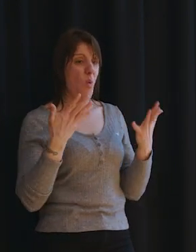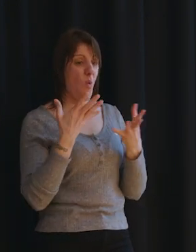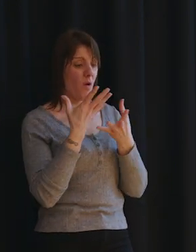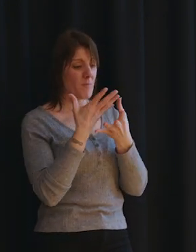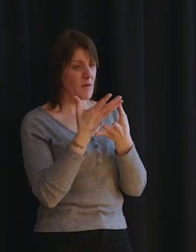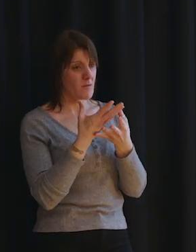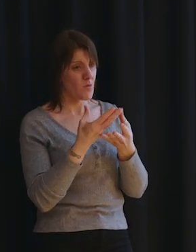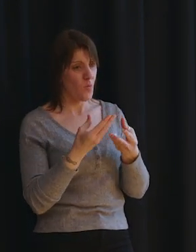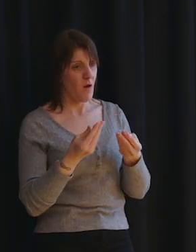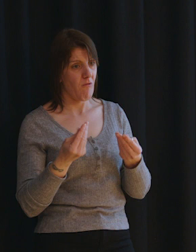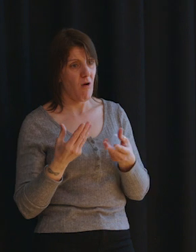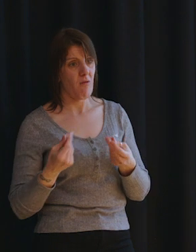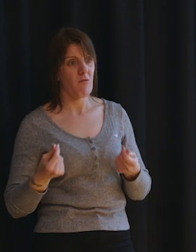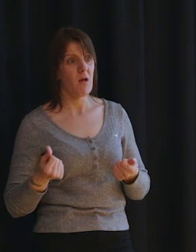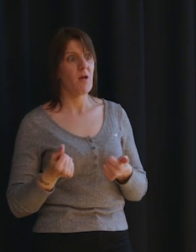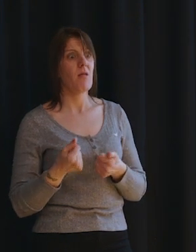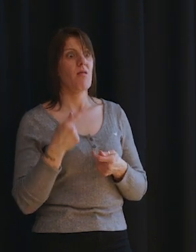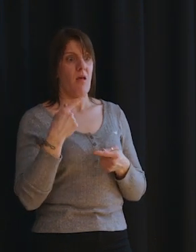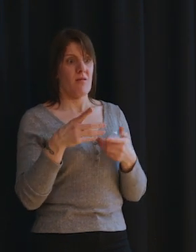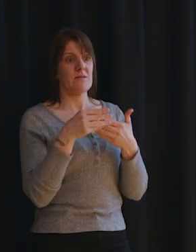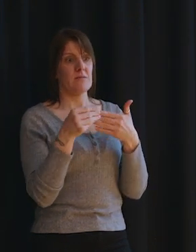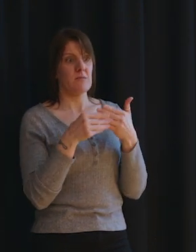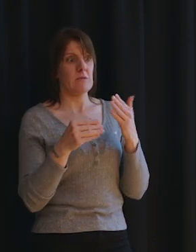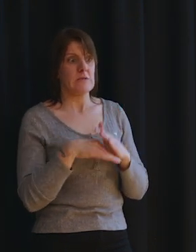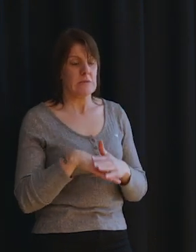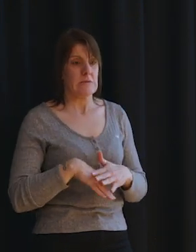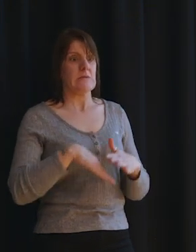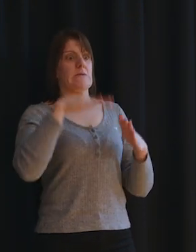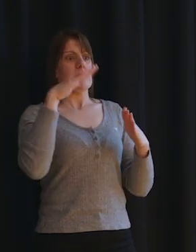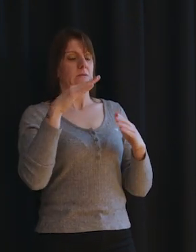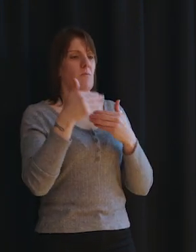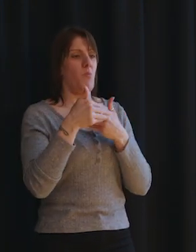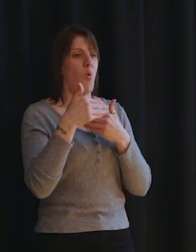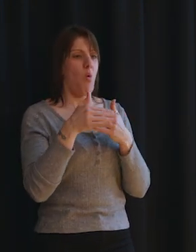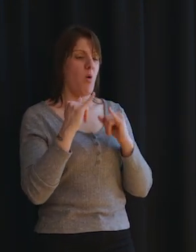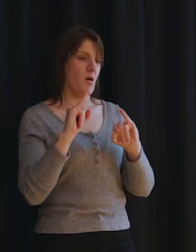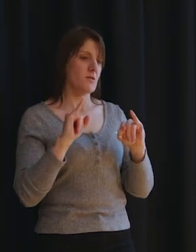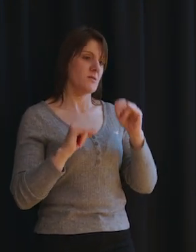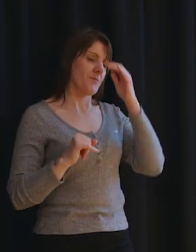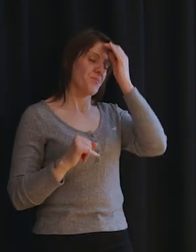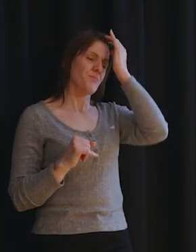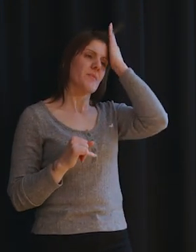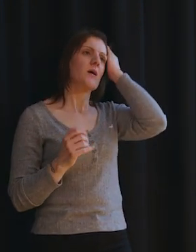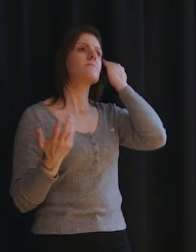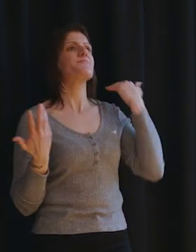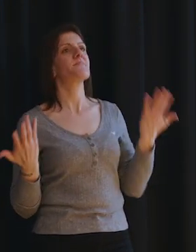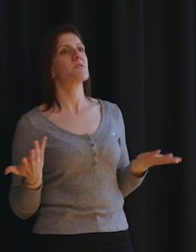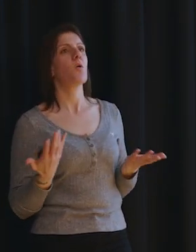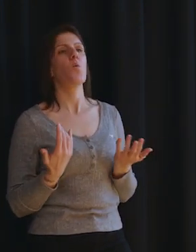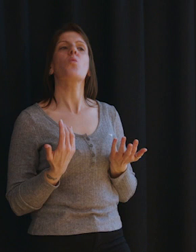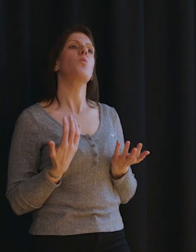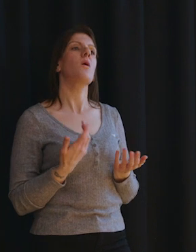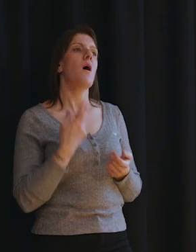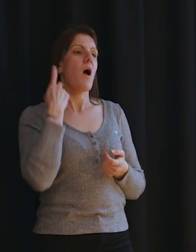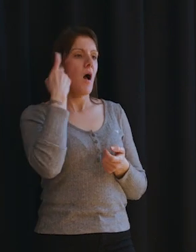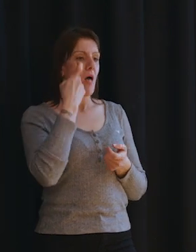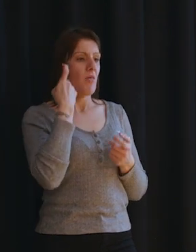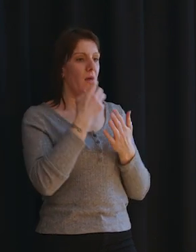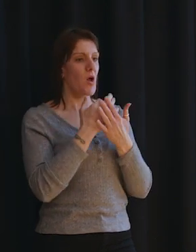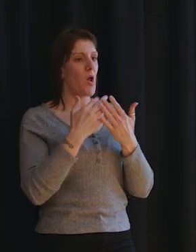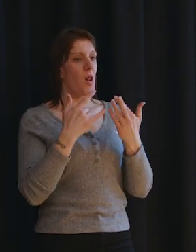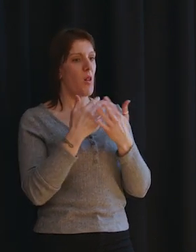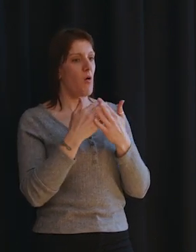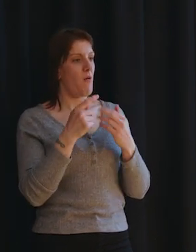as well. Okay, okay. So I think a lot of if those of you who've been to kind of some of